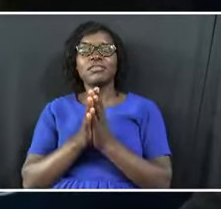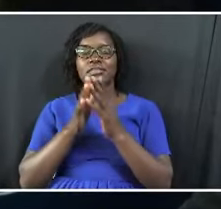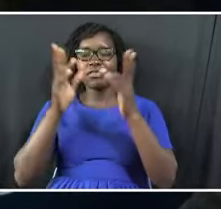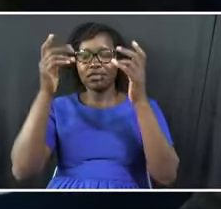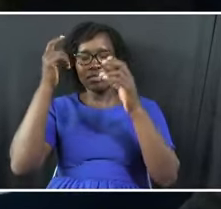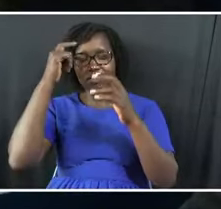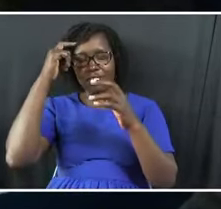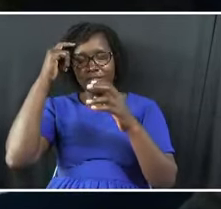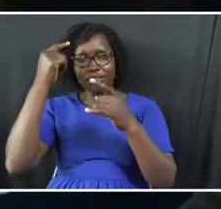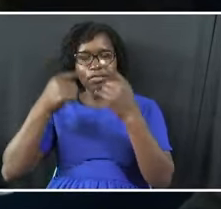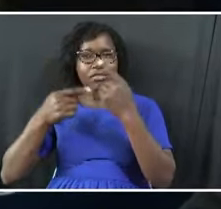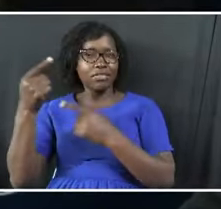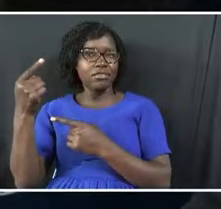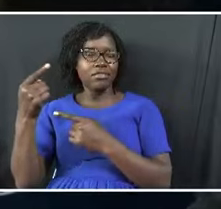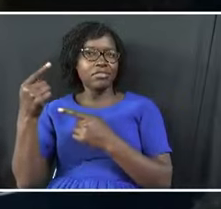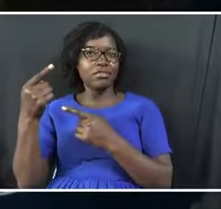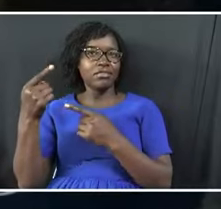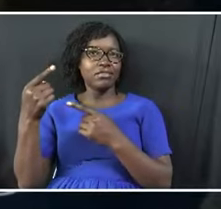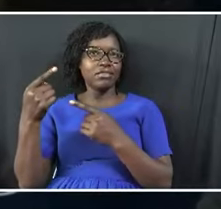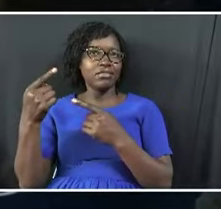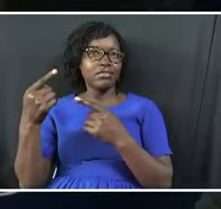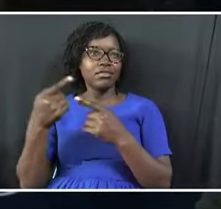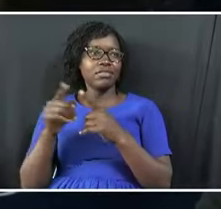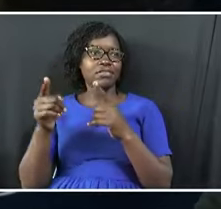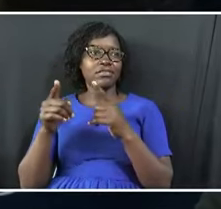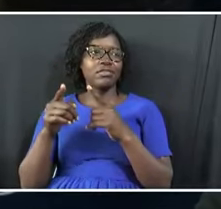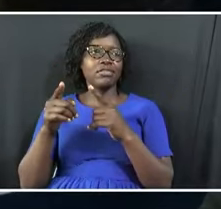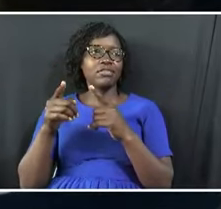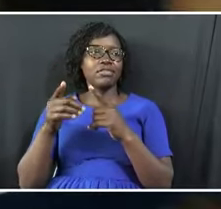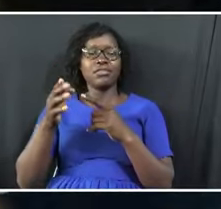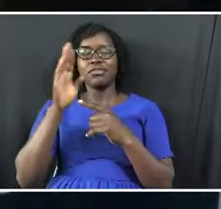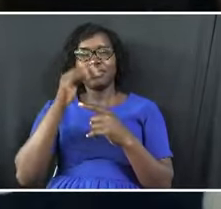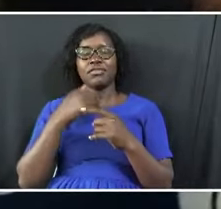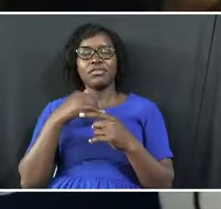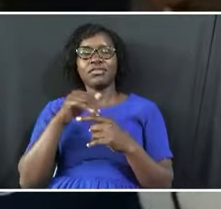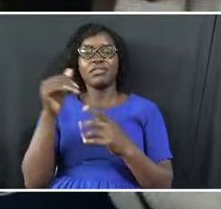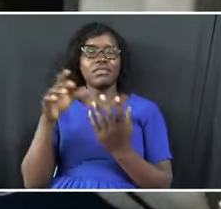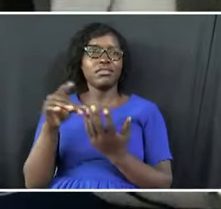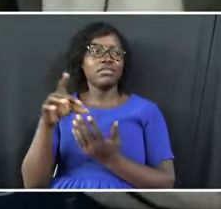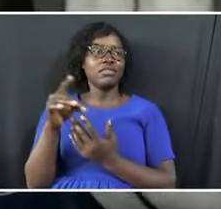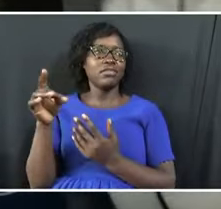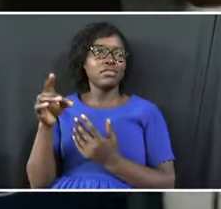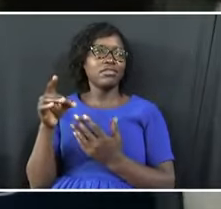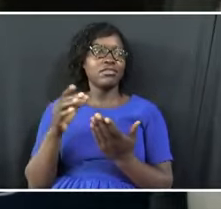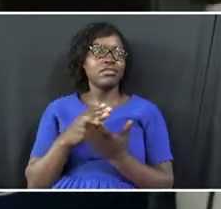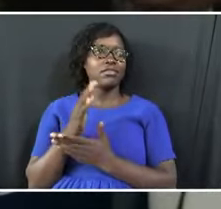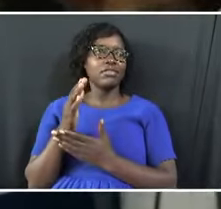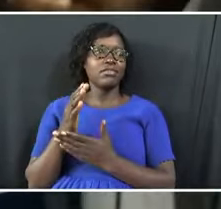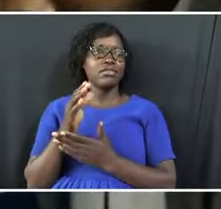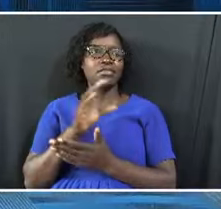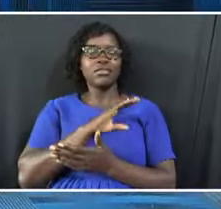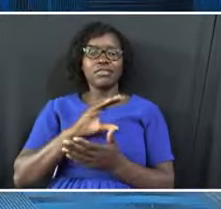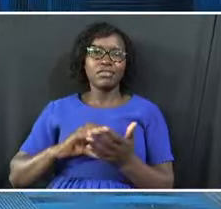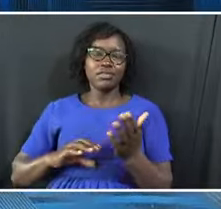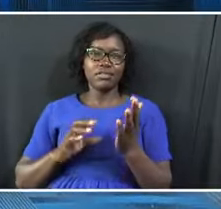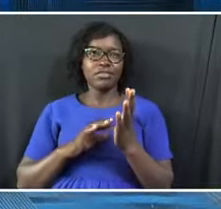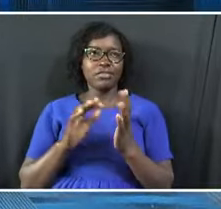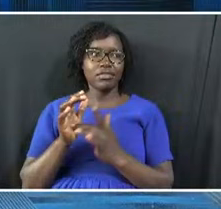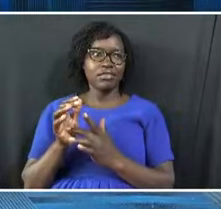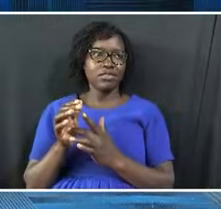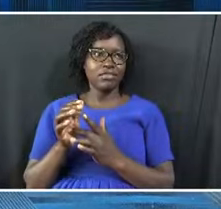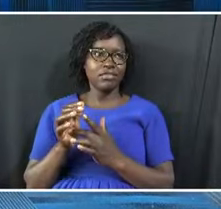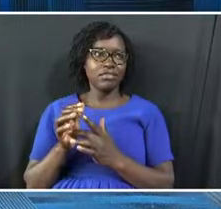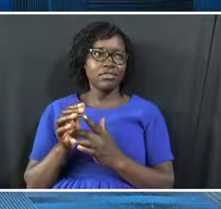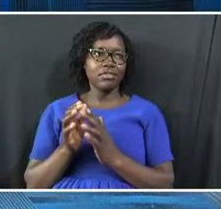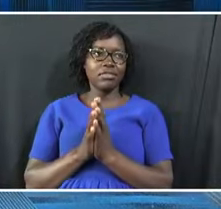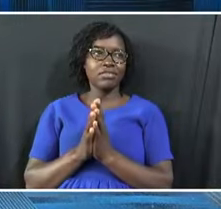had won the battle, yes, but God had other options through Christ Jesus.